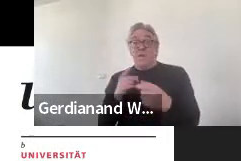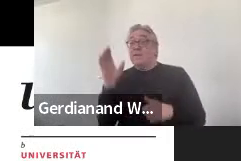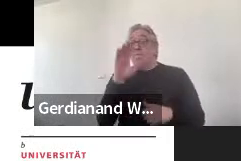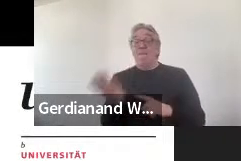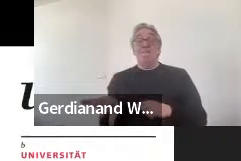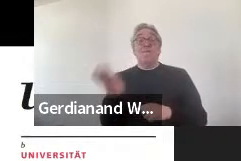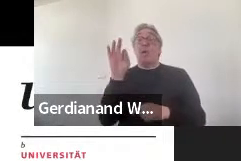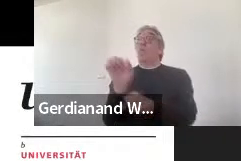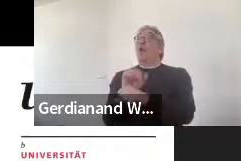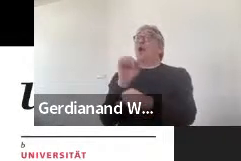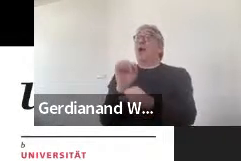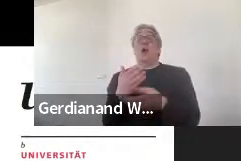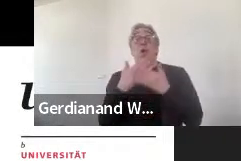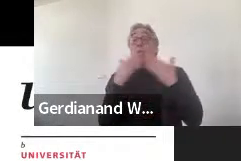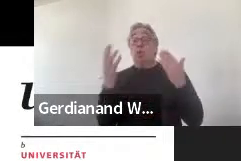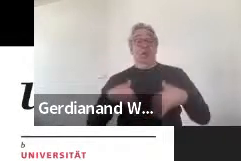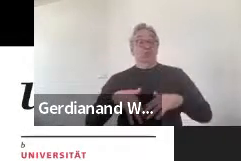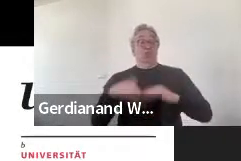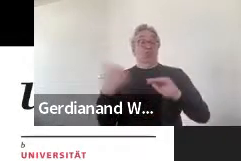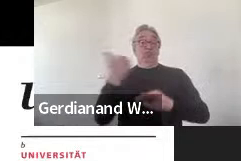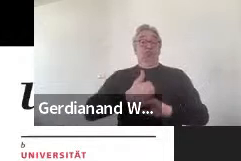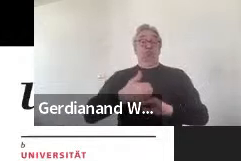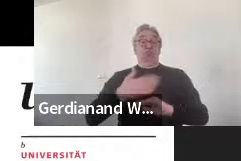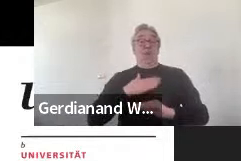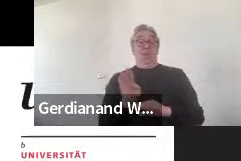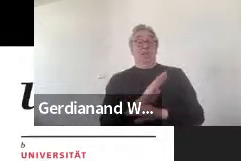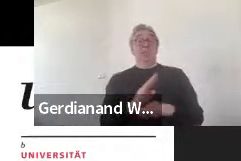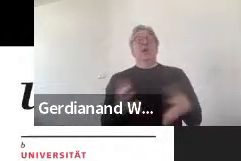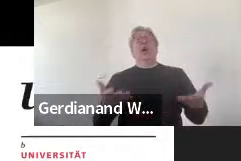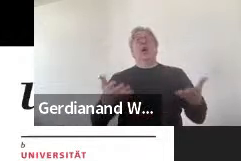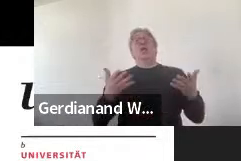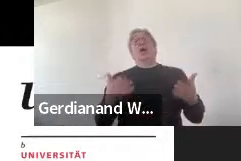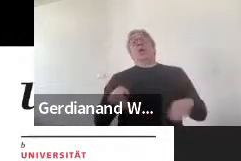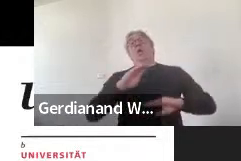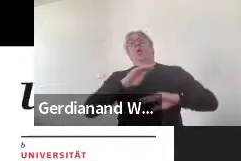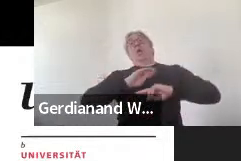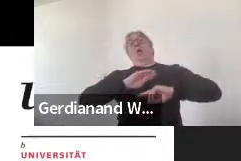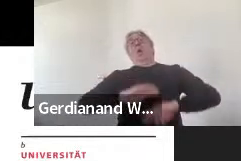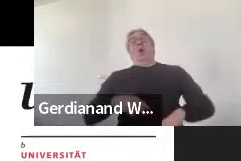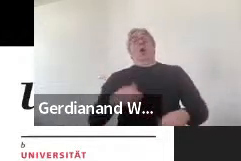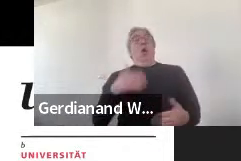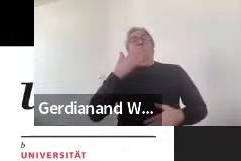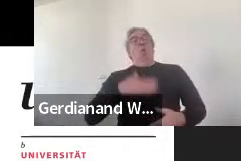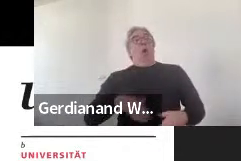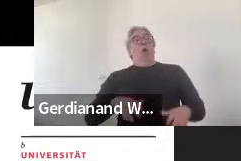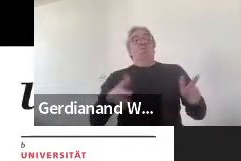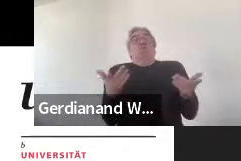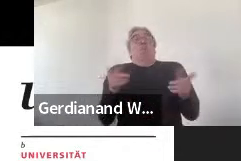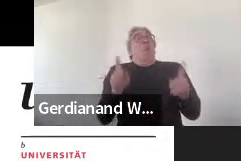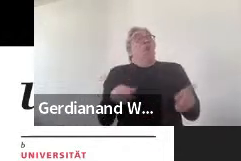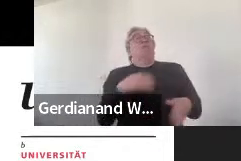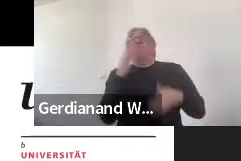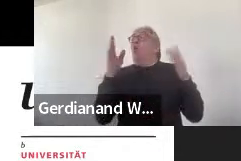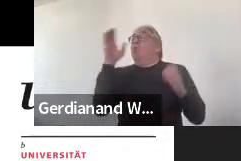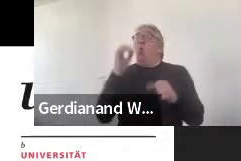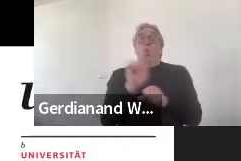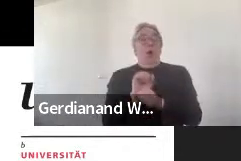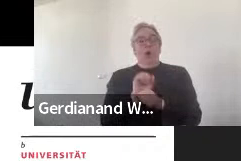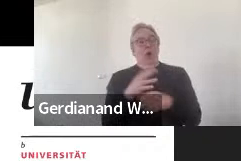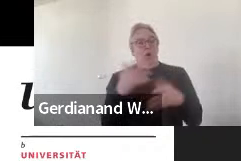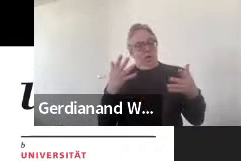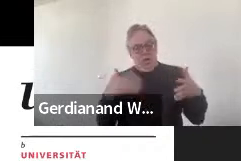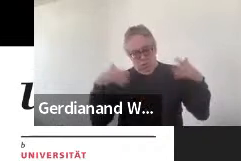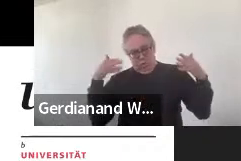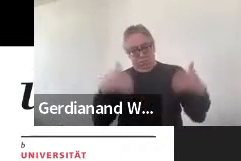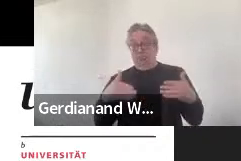employment, I started this. Now I don't want or need to go around and looking for a job. Now I can actually give